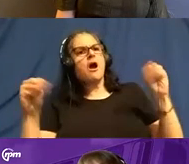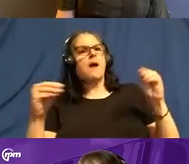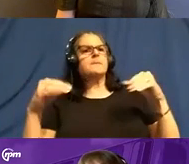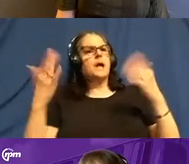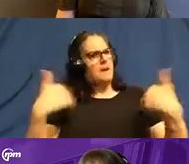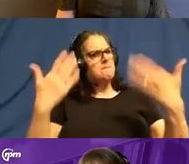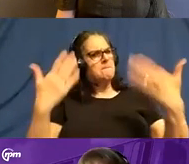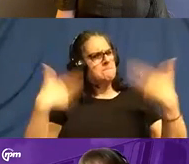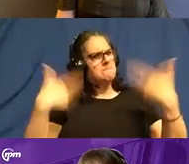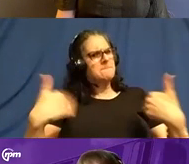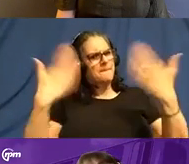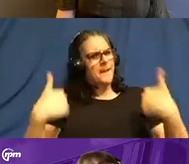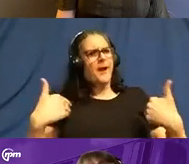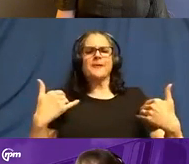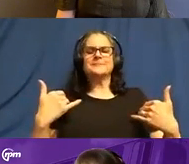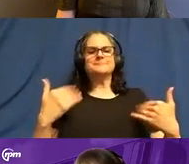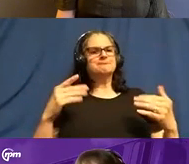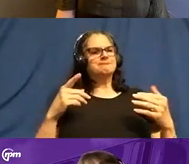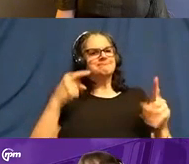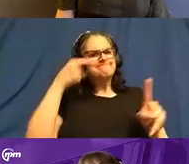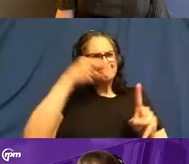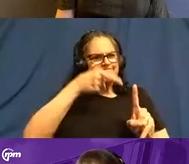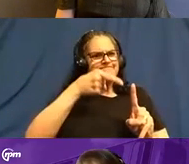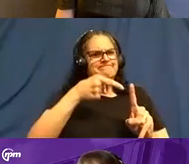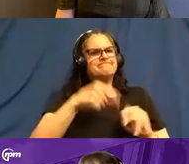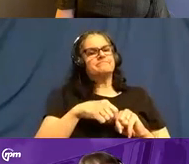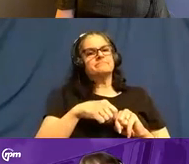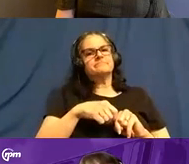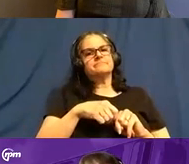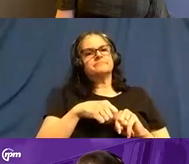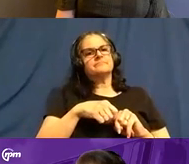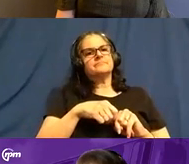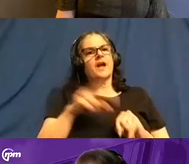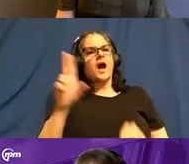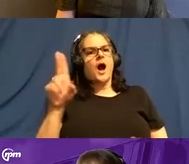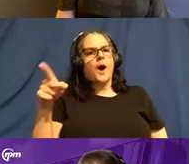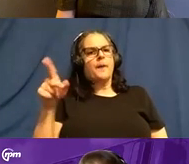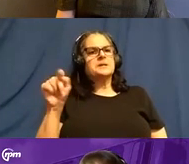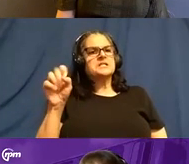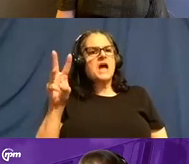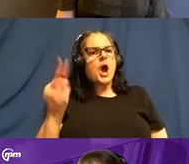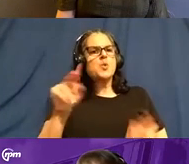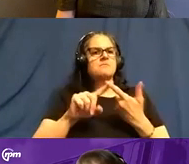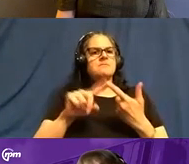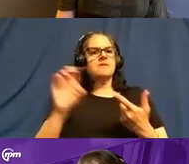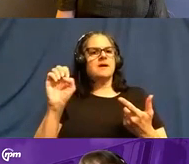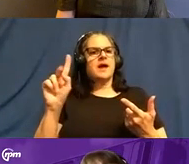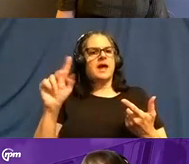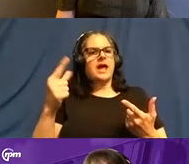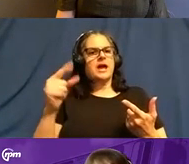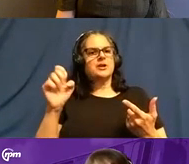focused, so it's very much focused on Uptown, on Edgewater, on East Lakeview down in the bypass area, and